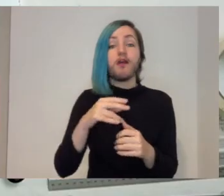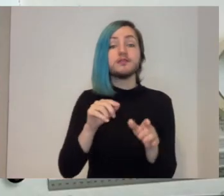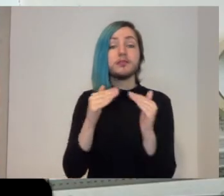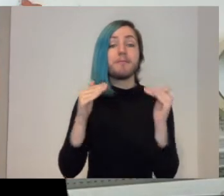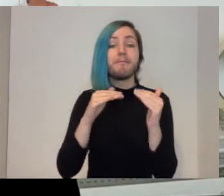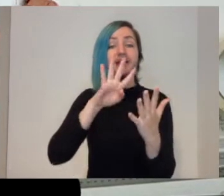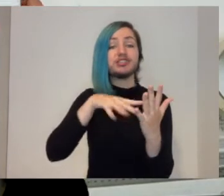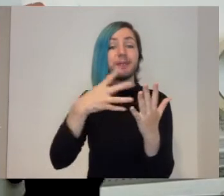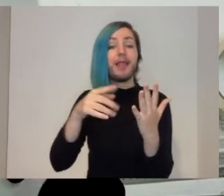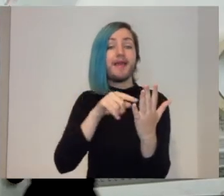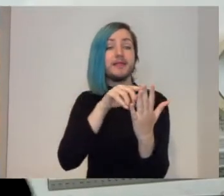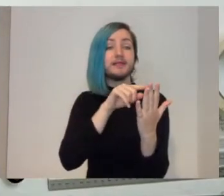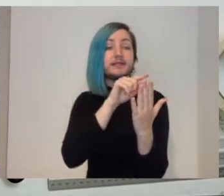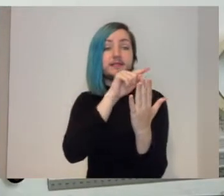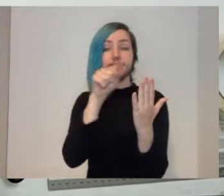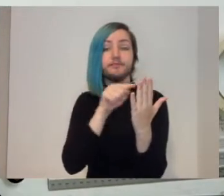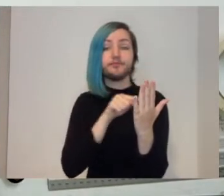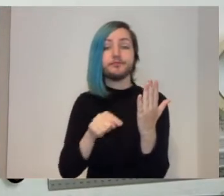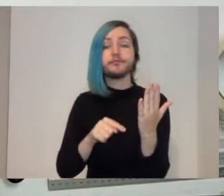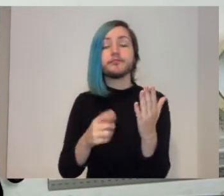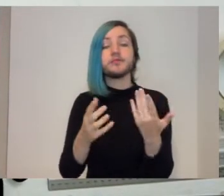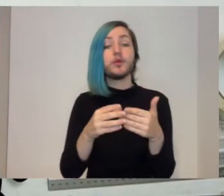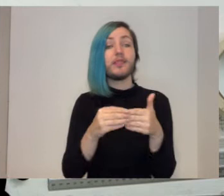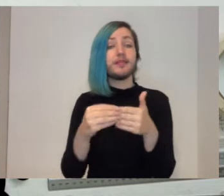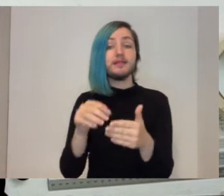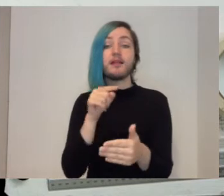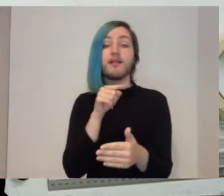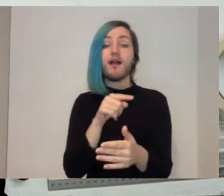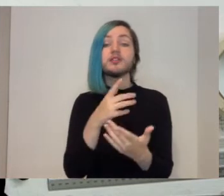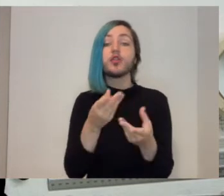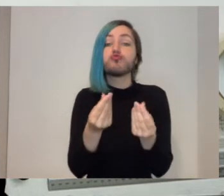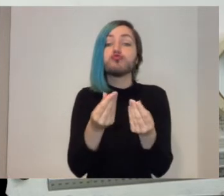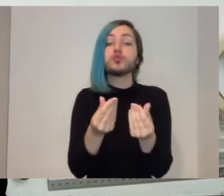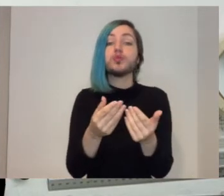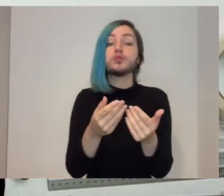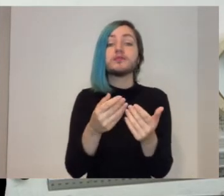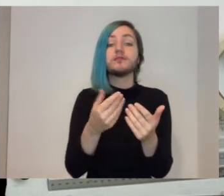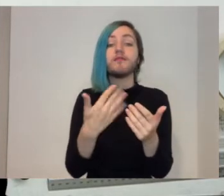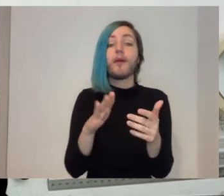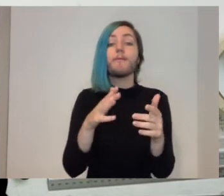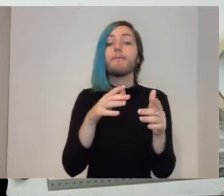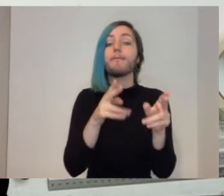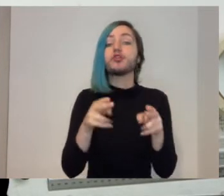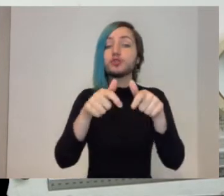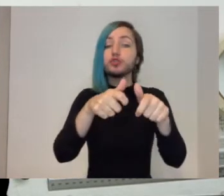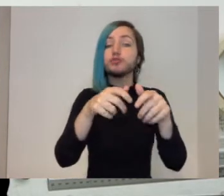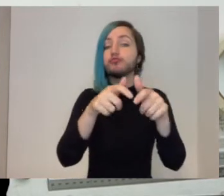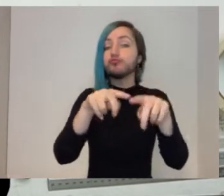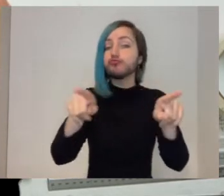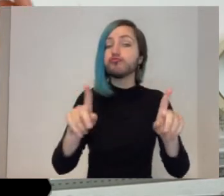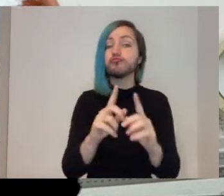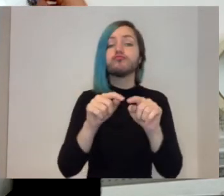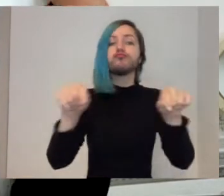template. On the guide with hospital rooms, there's a template available, which you